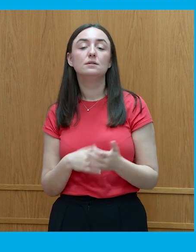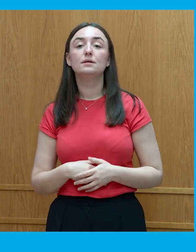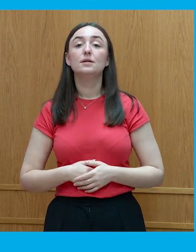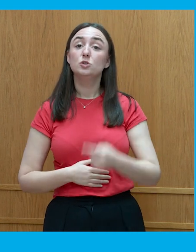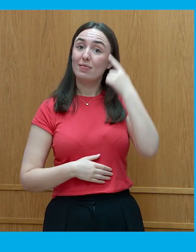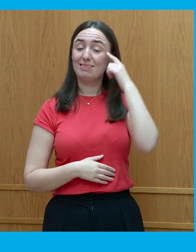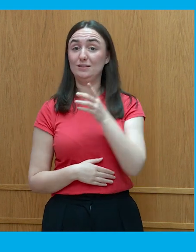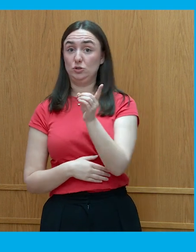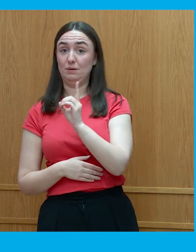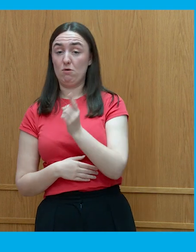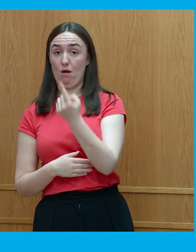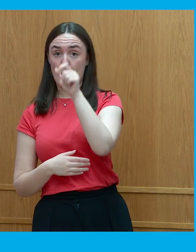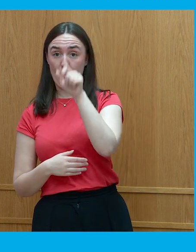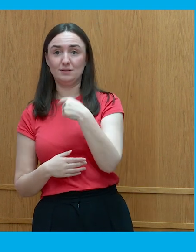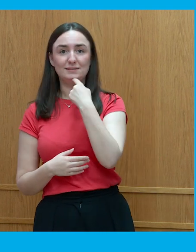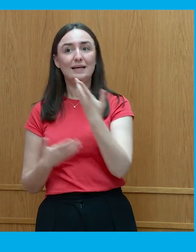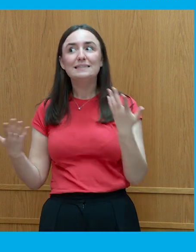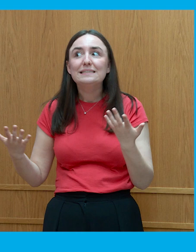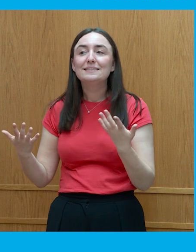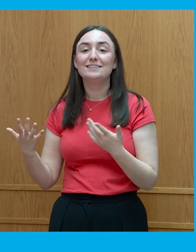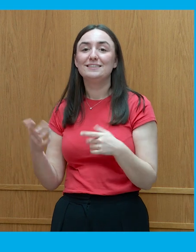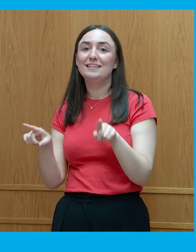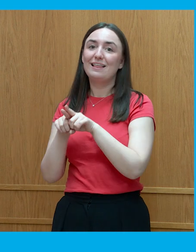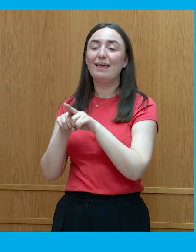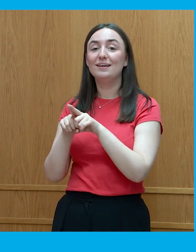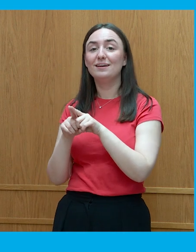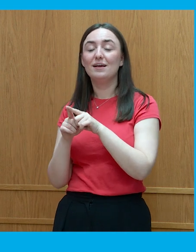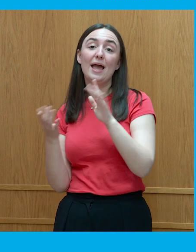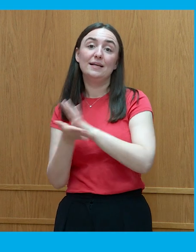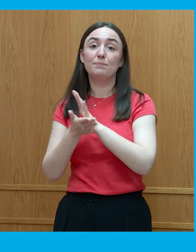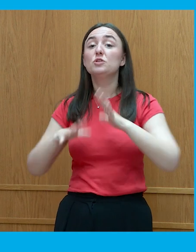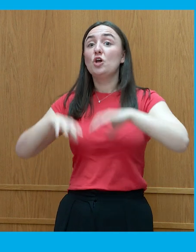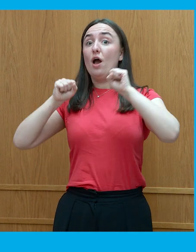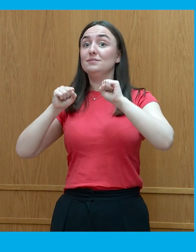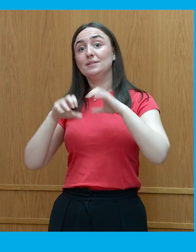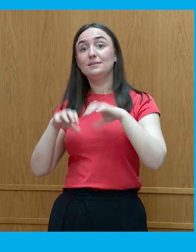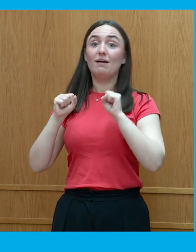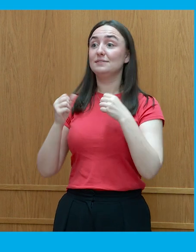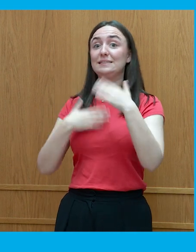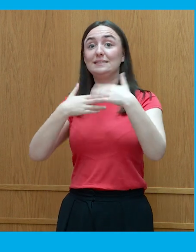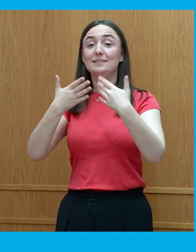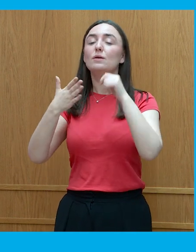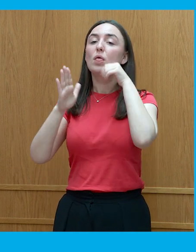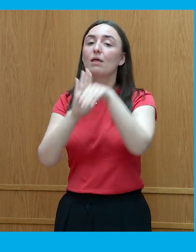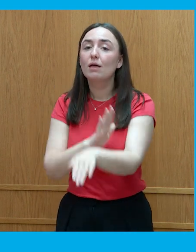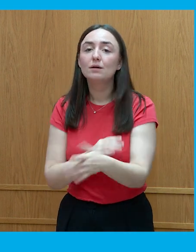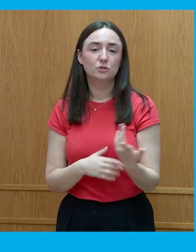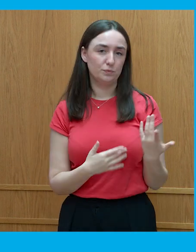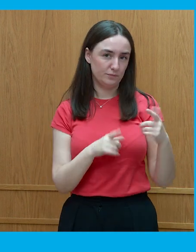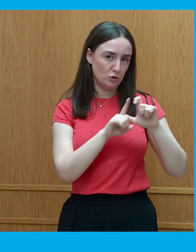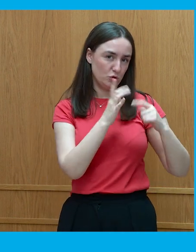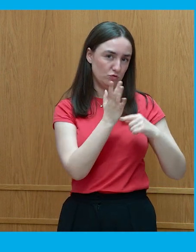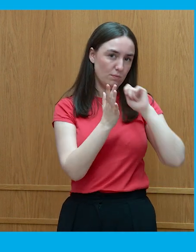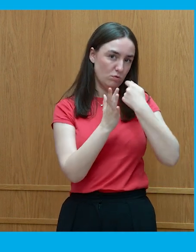that said, watch out, this is kind of a sugar high. So I think the Trump folks will try to define her to the left